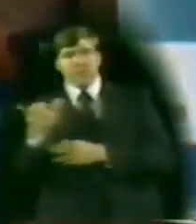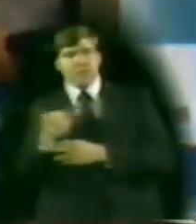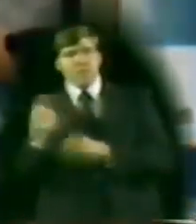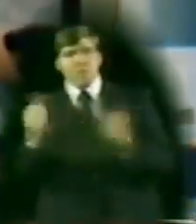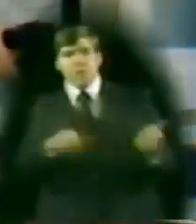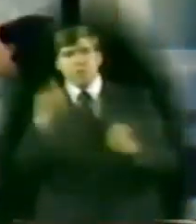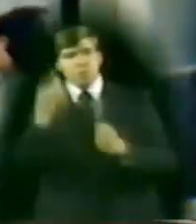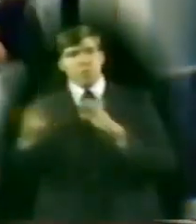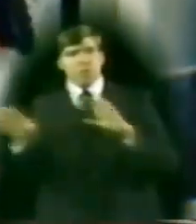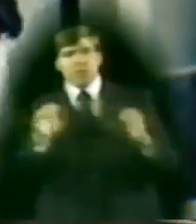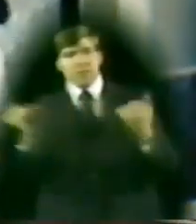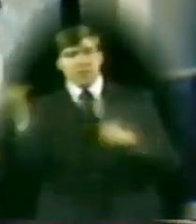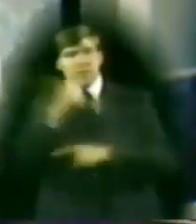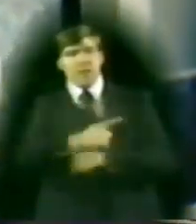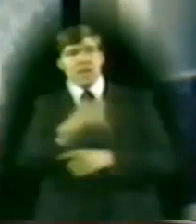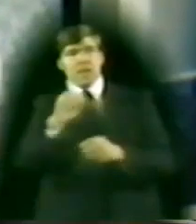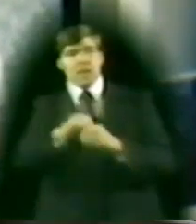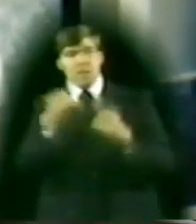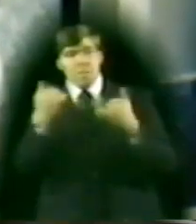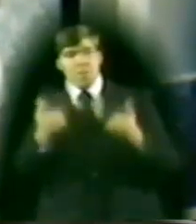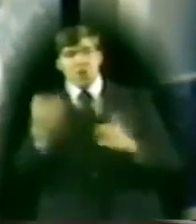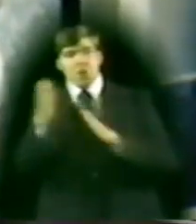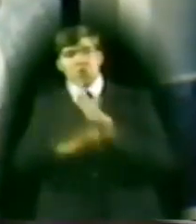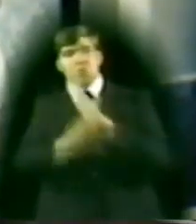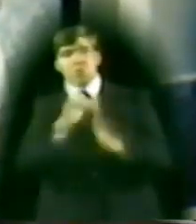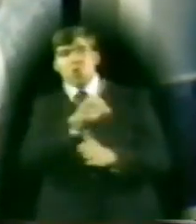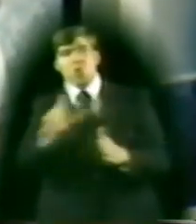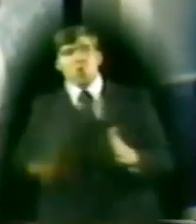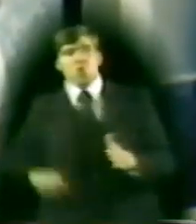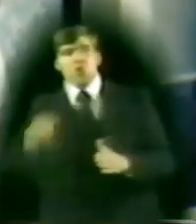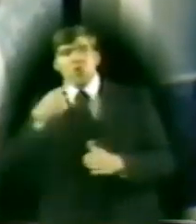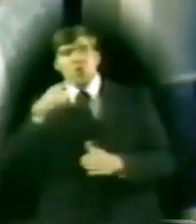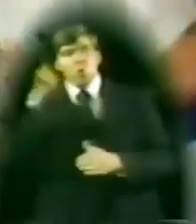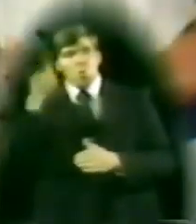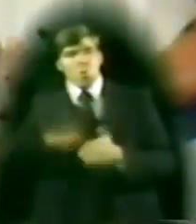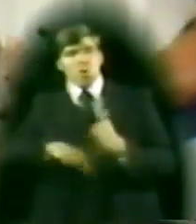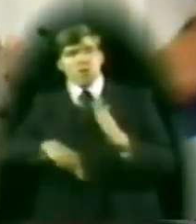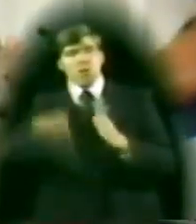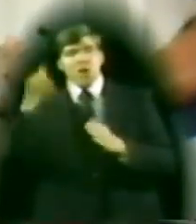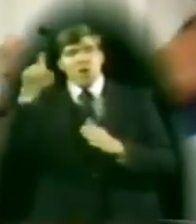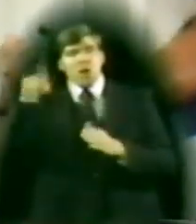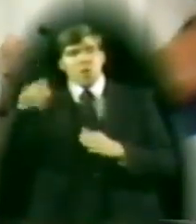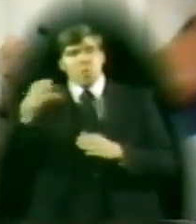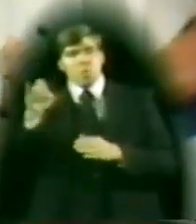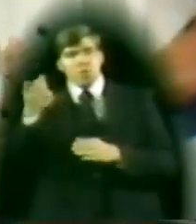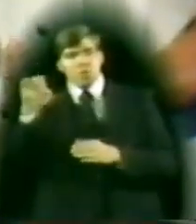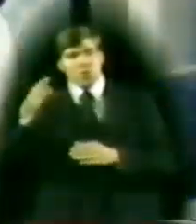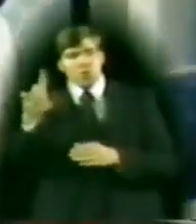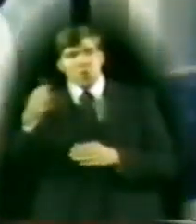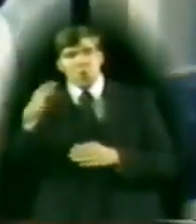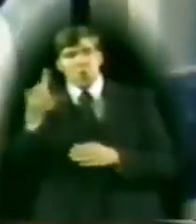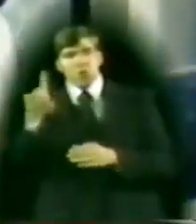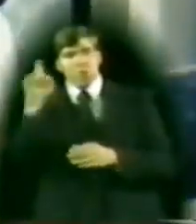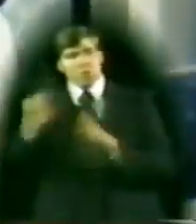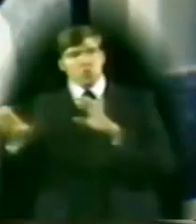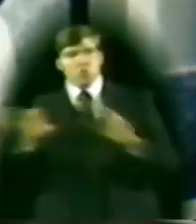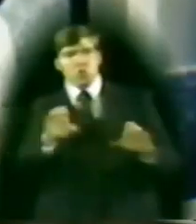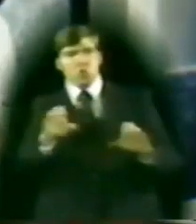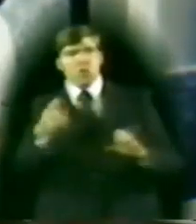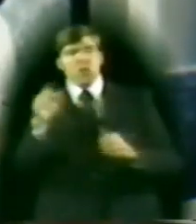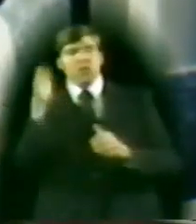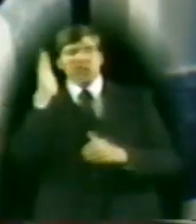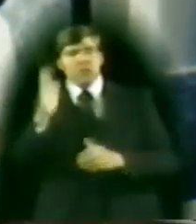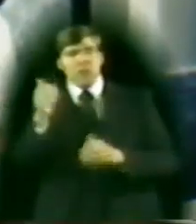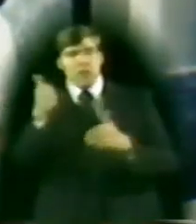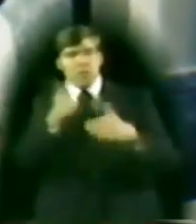time. In modern scripture, the Lord has revealed what a priesthood holder should both say and do. Then shall he